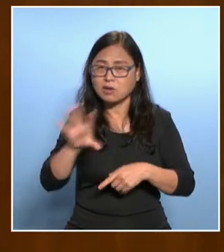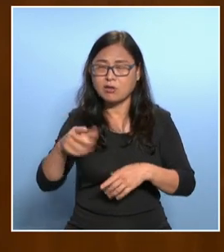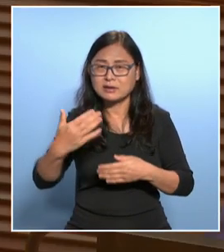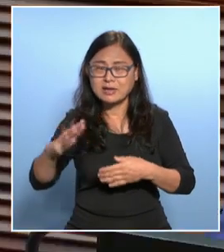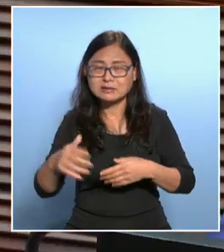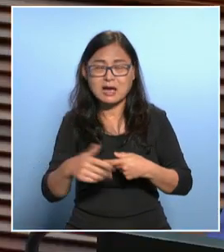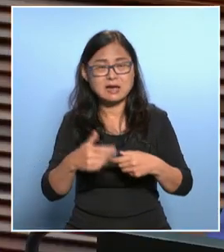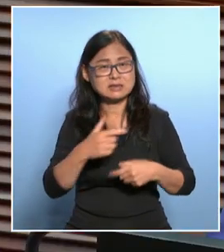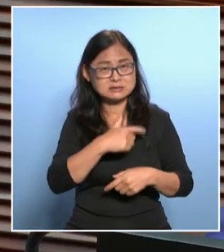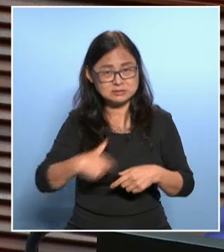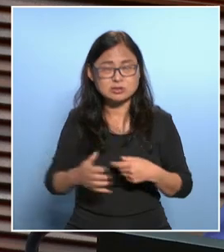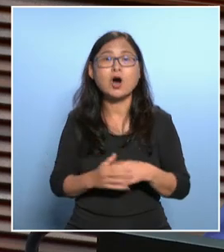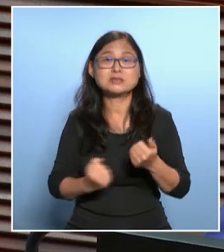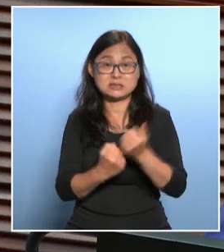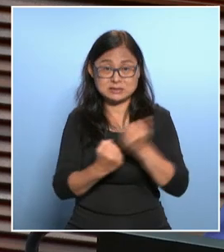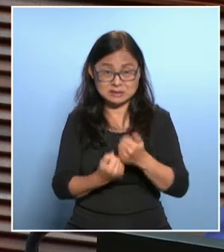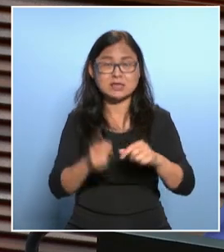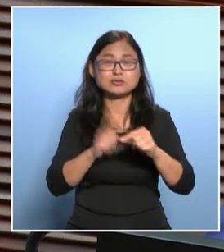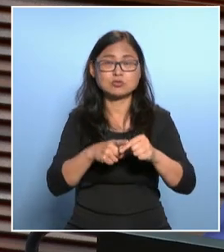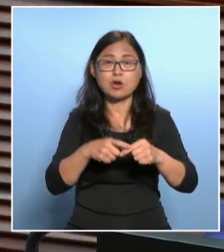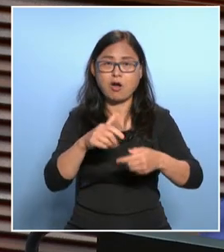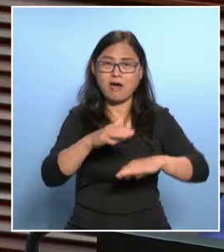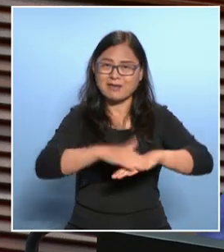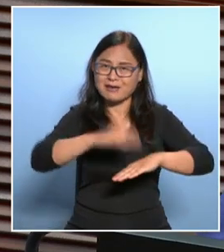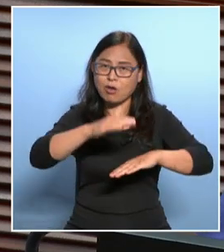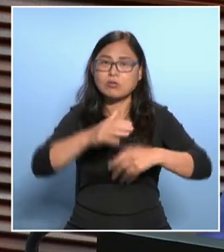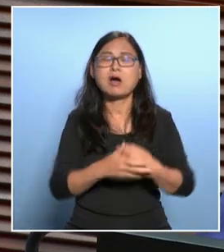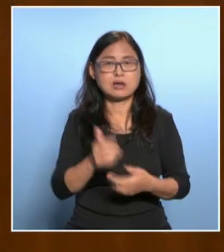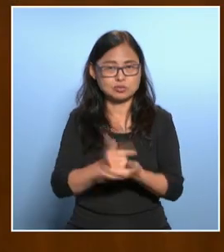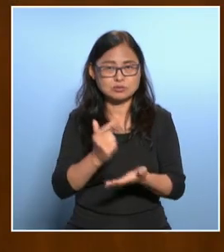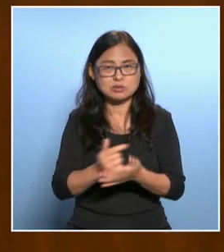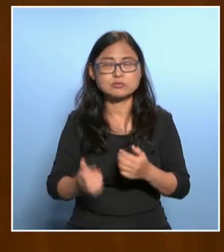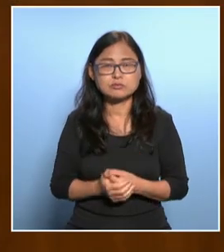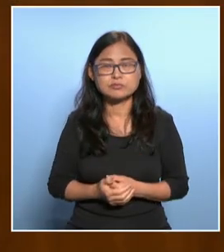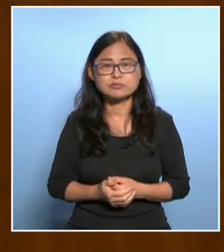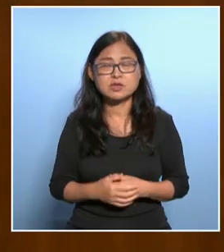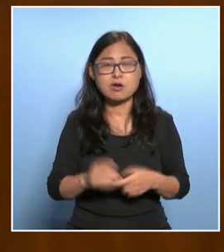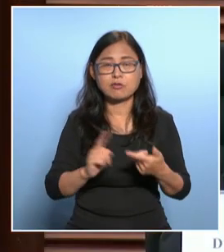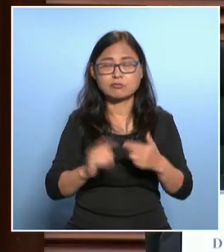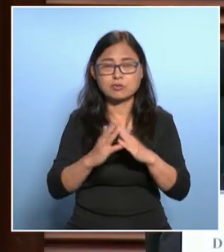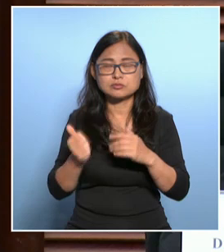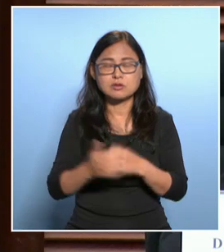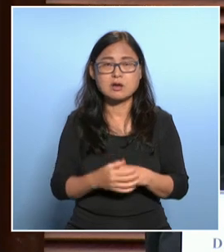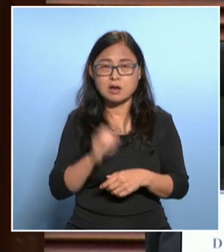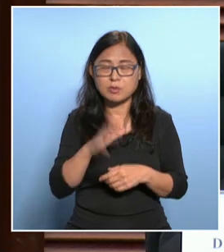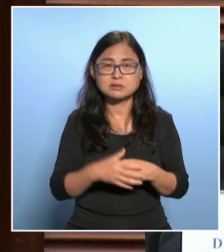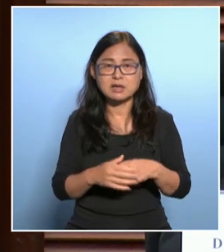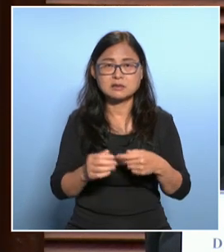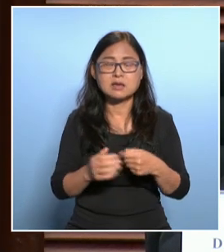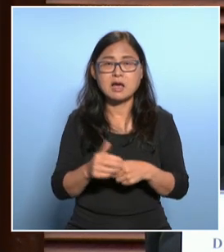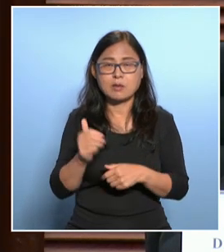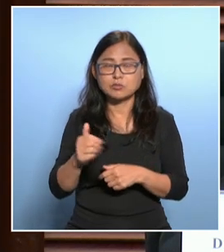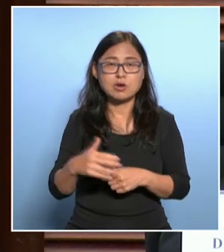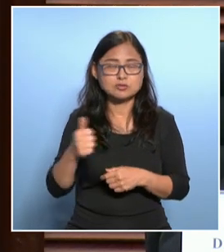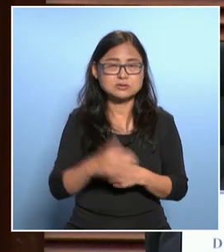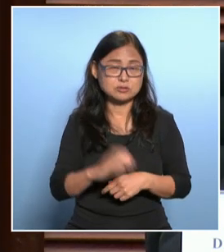Do you support the establishment of a centralized registry? Because you were just referring to views of other members. Yes, I support